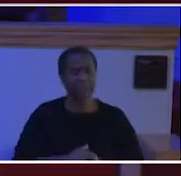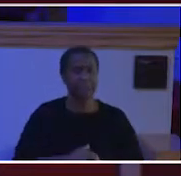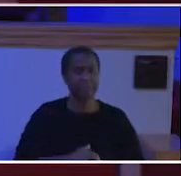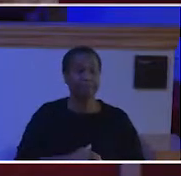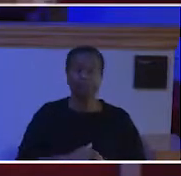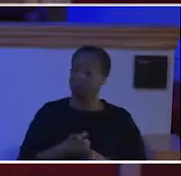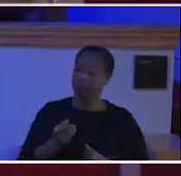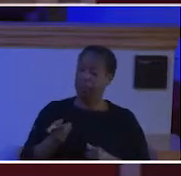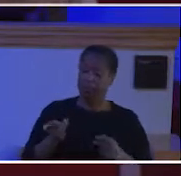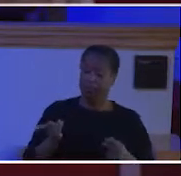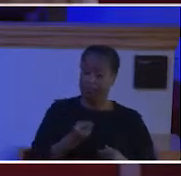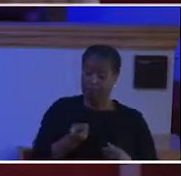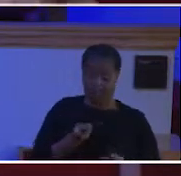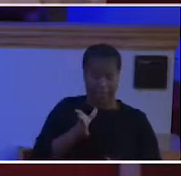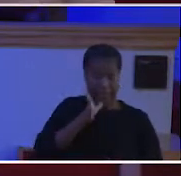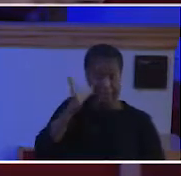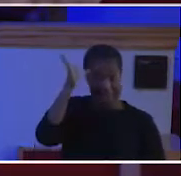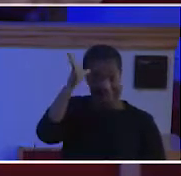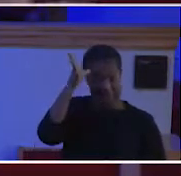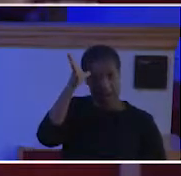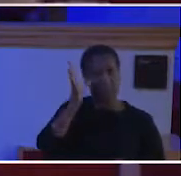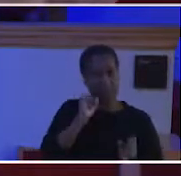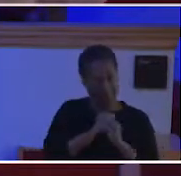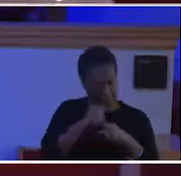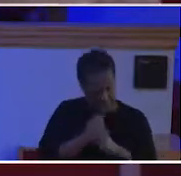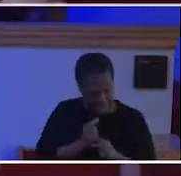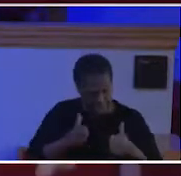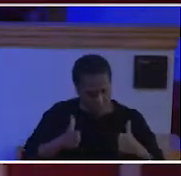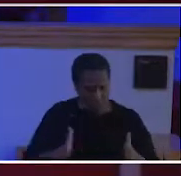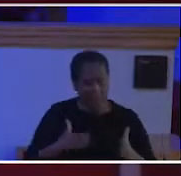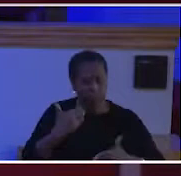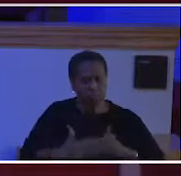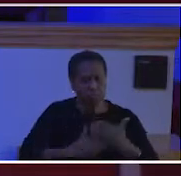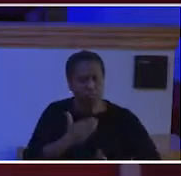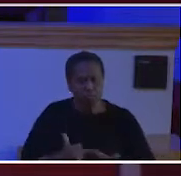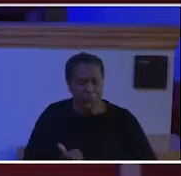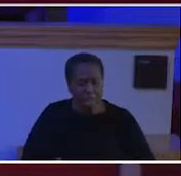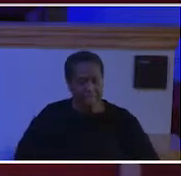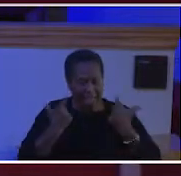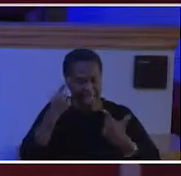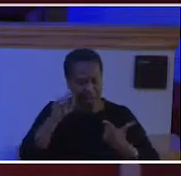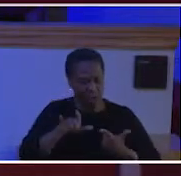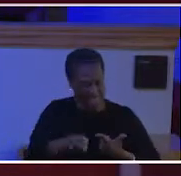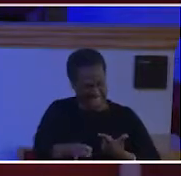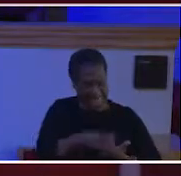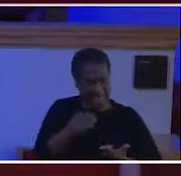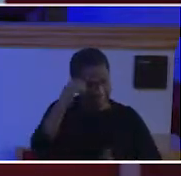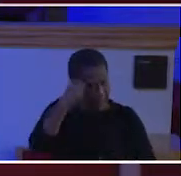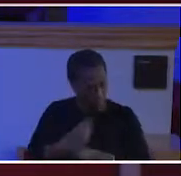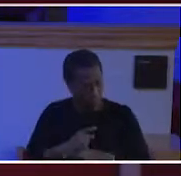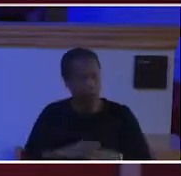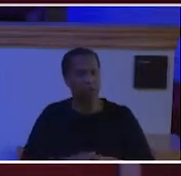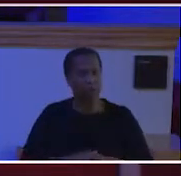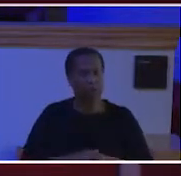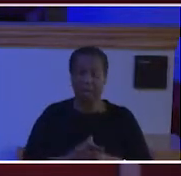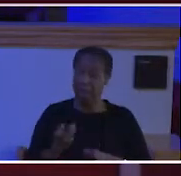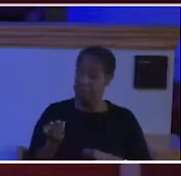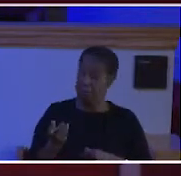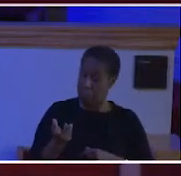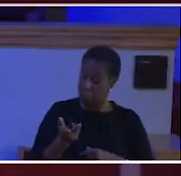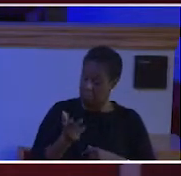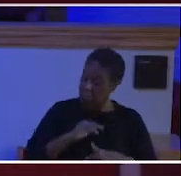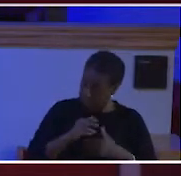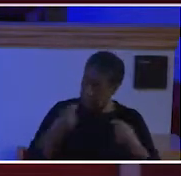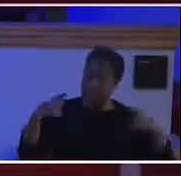so his parents made a way for he and his brother in the world. And they were